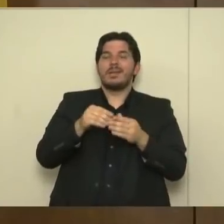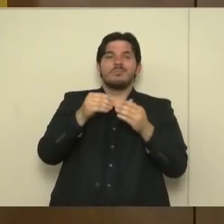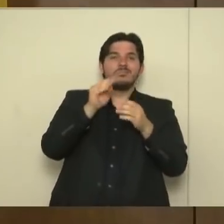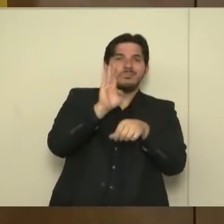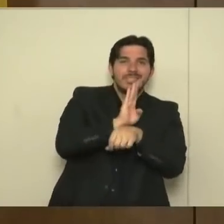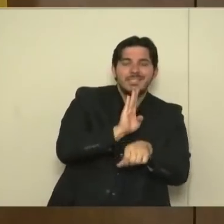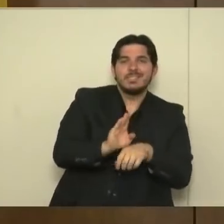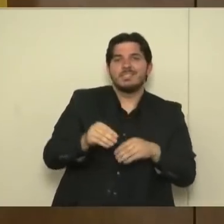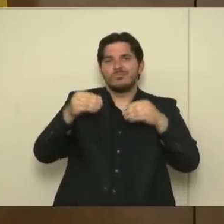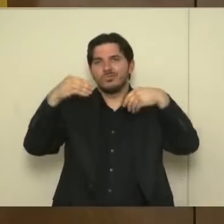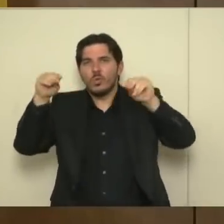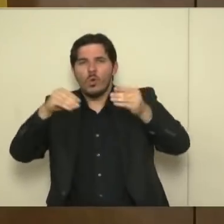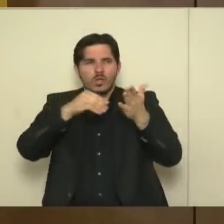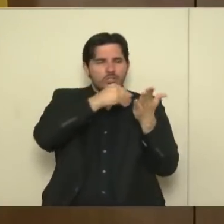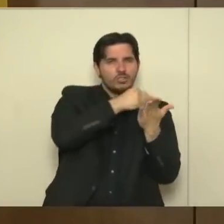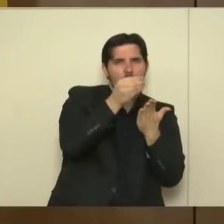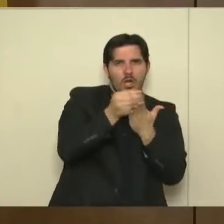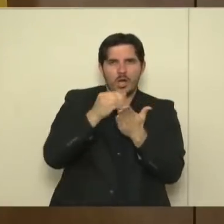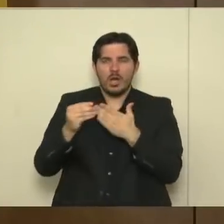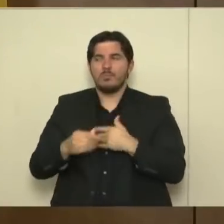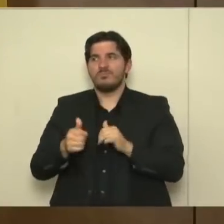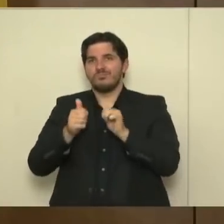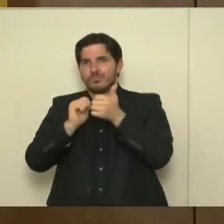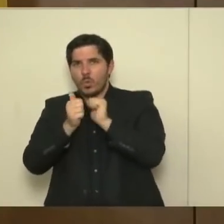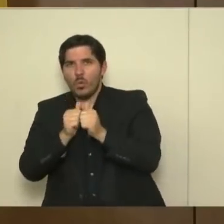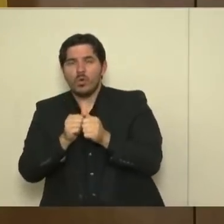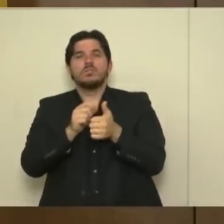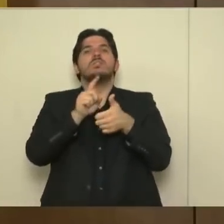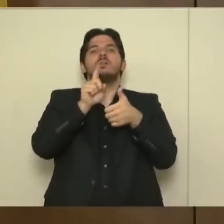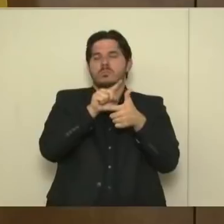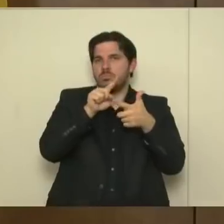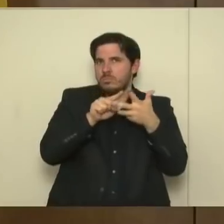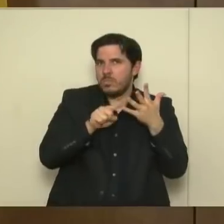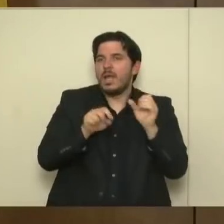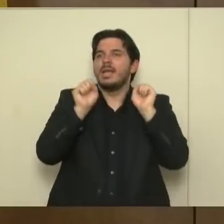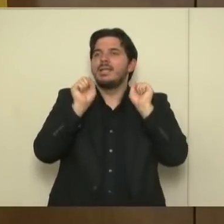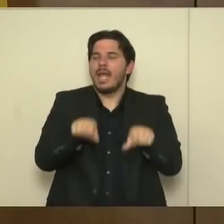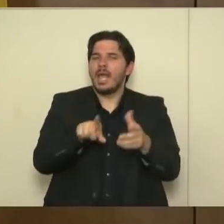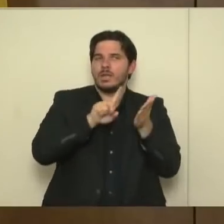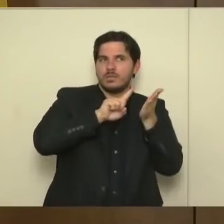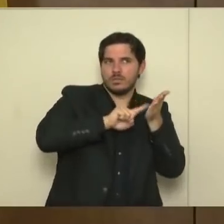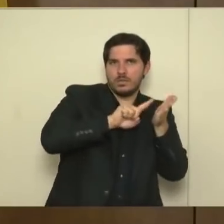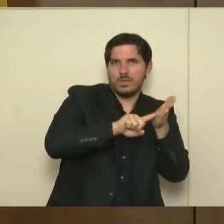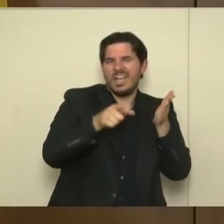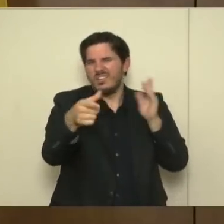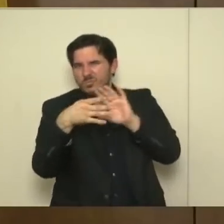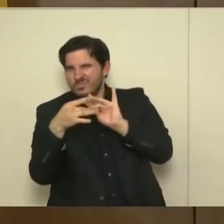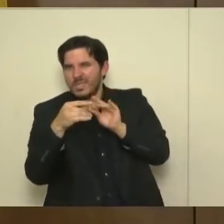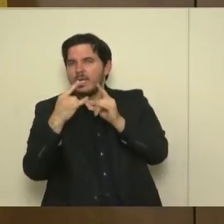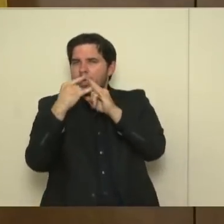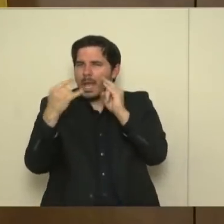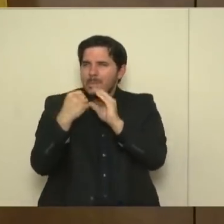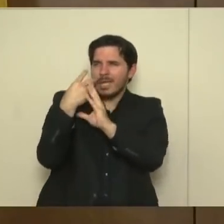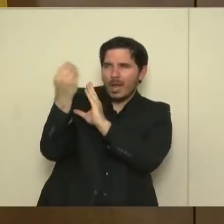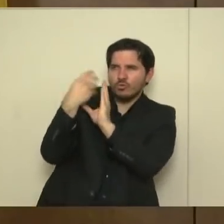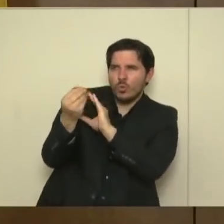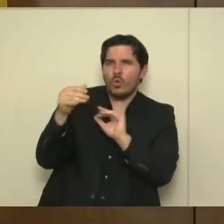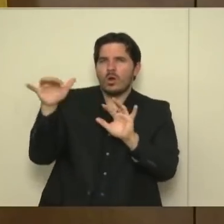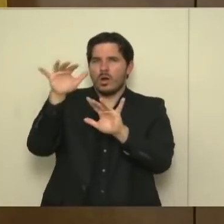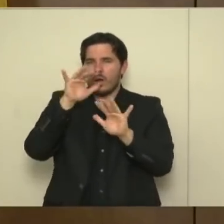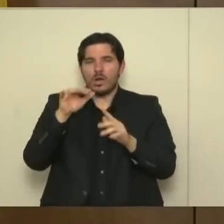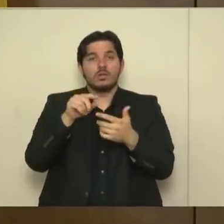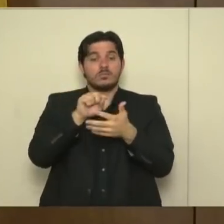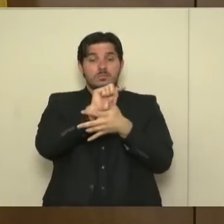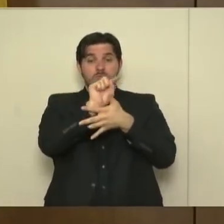capacity, increasing capacity for sports, and as you said, camping and outdoor activities. Those are things where we